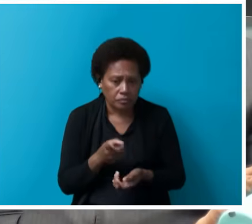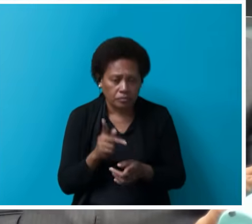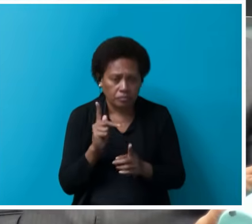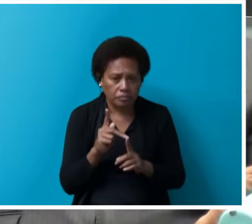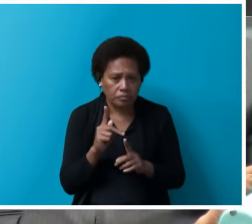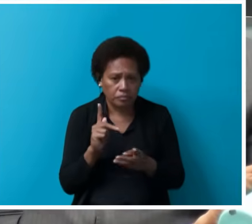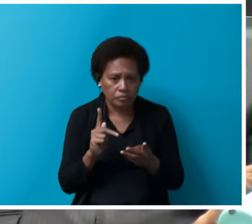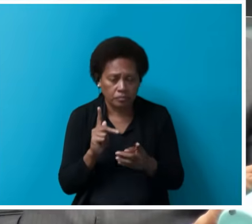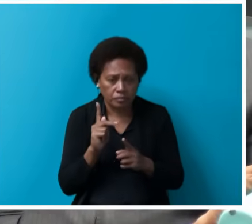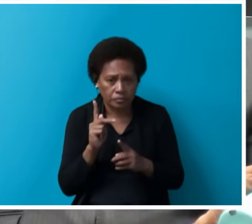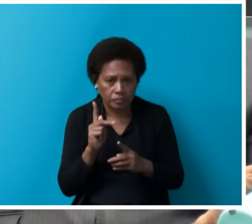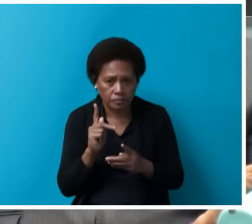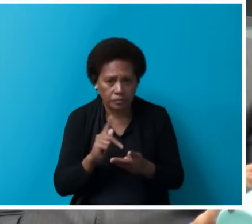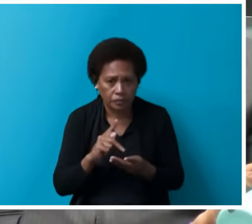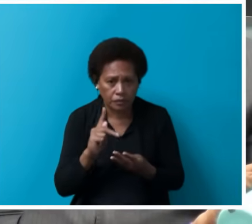this budget,